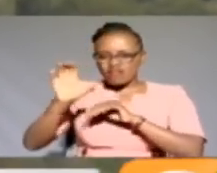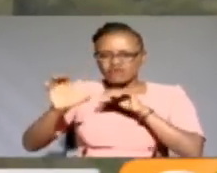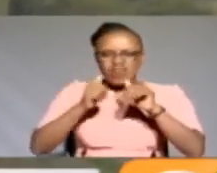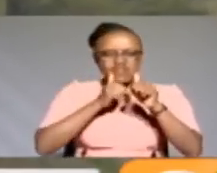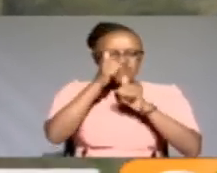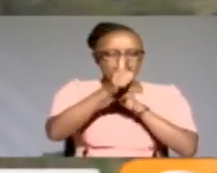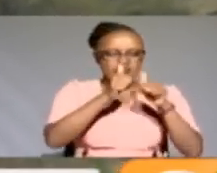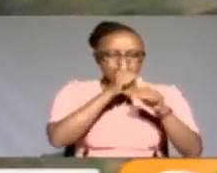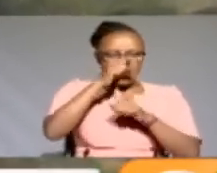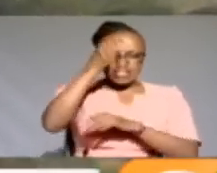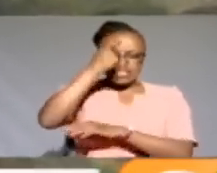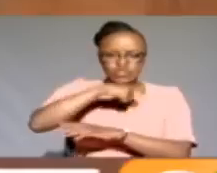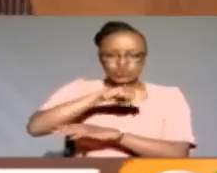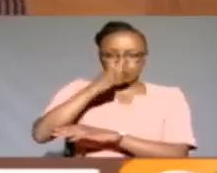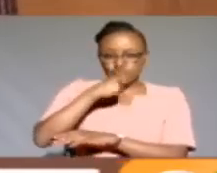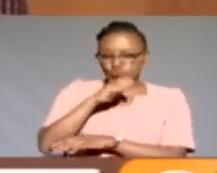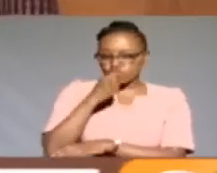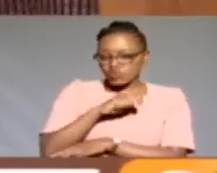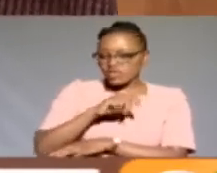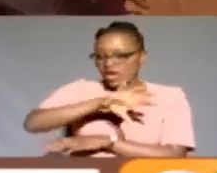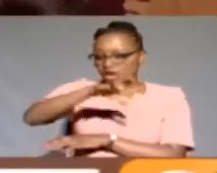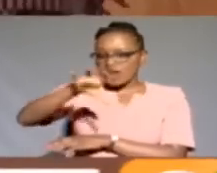remote Kitui County.